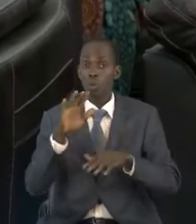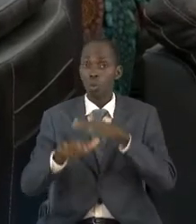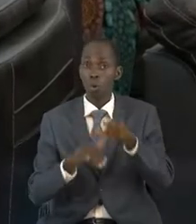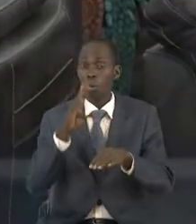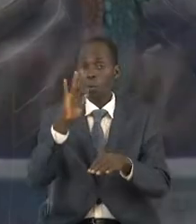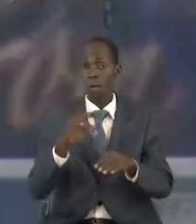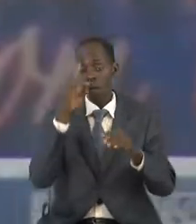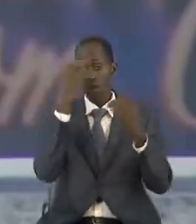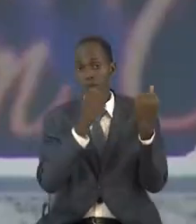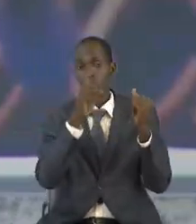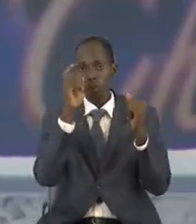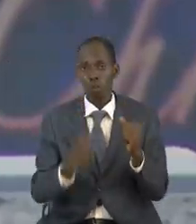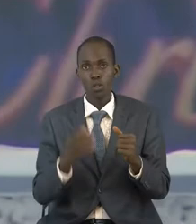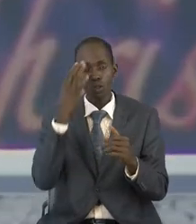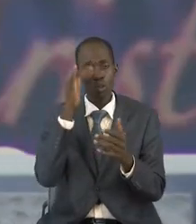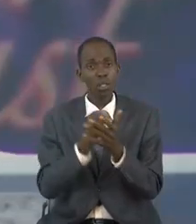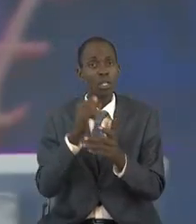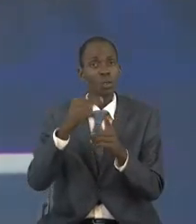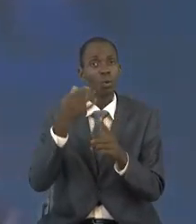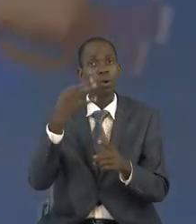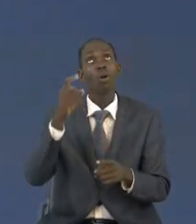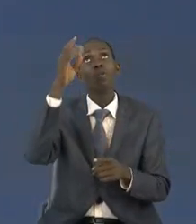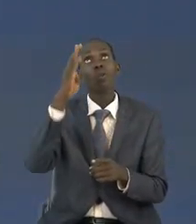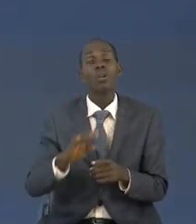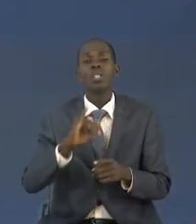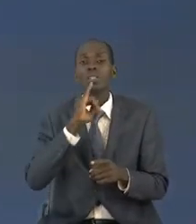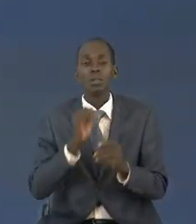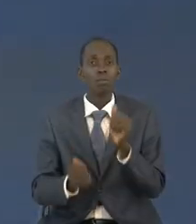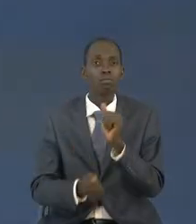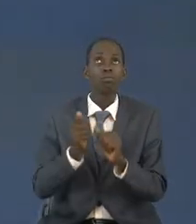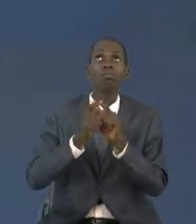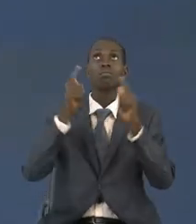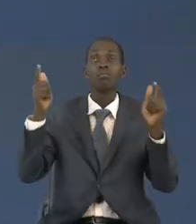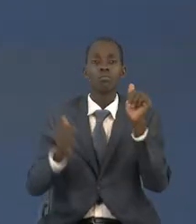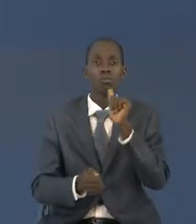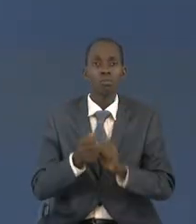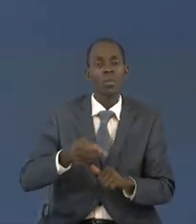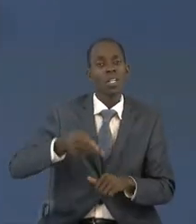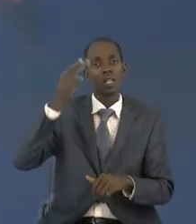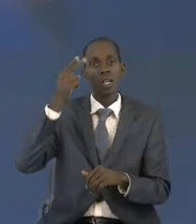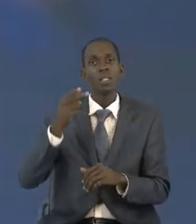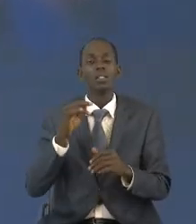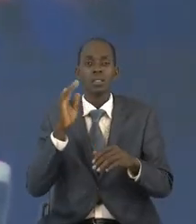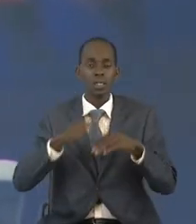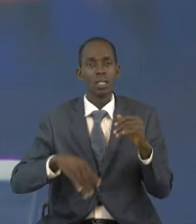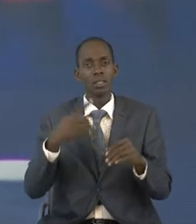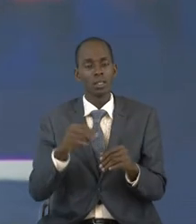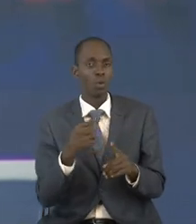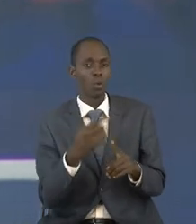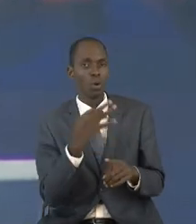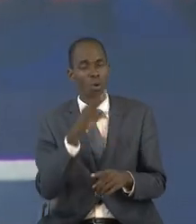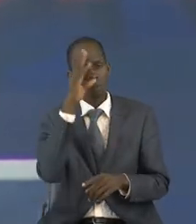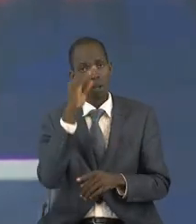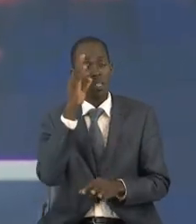of God is greater and higher, more important than the words of man. A person is going to walk by faith, he must be